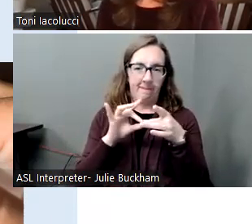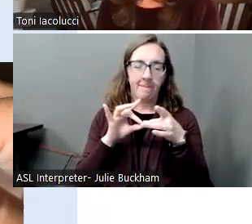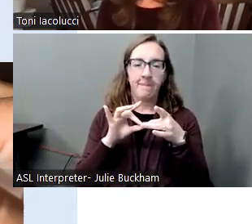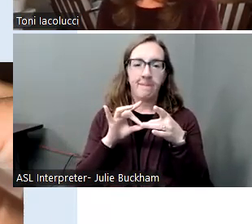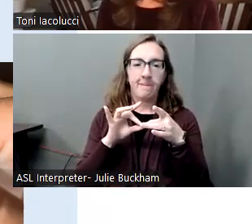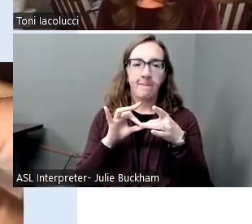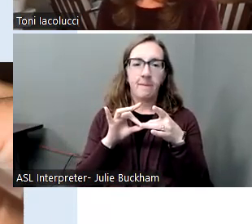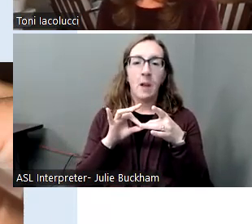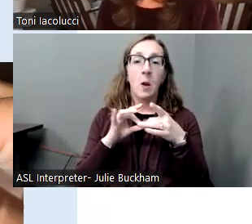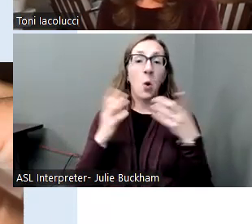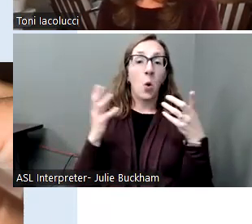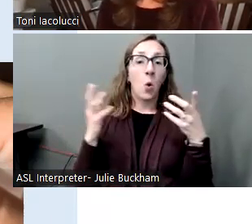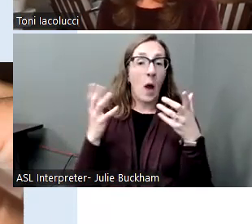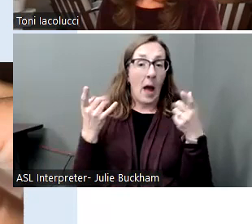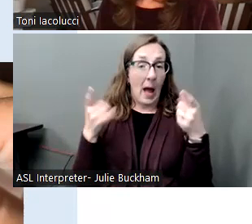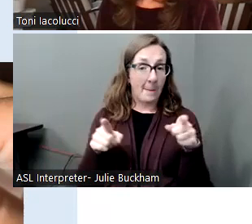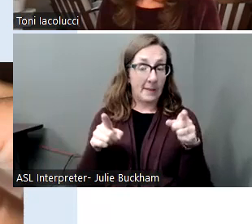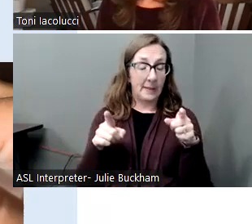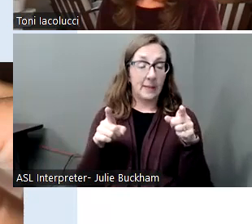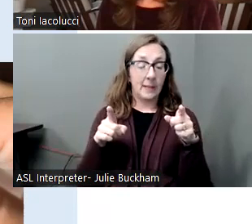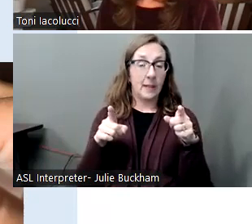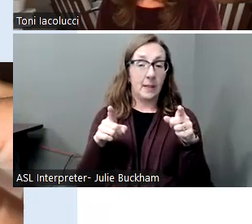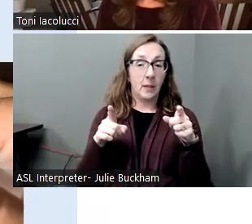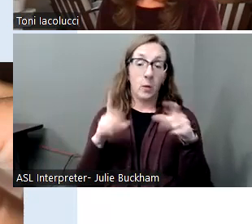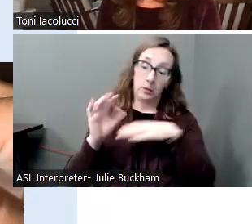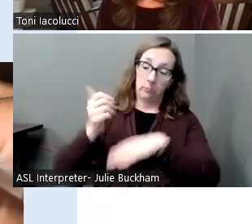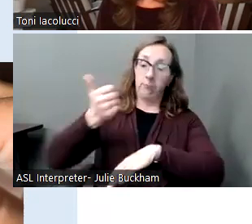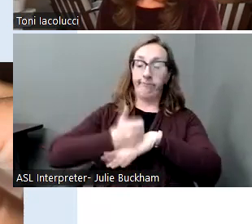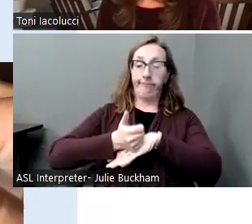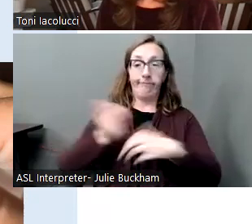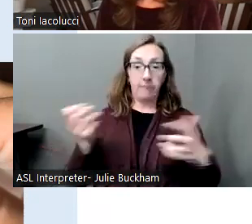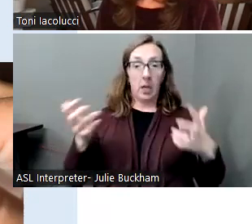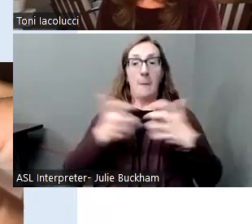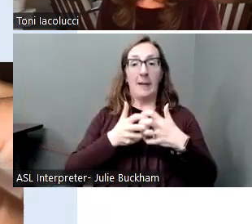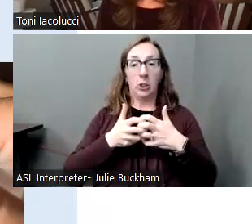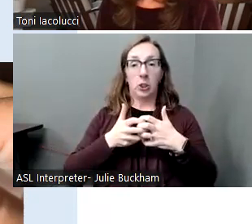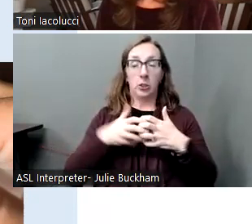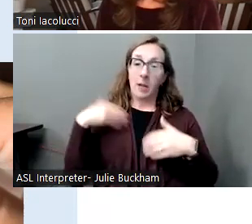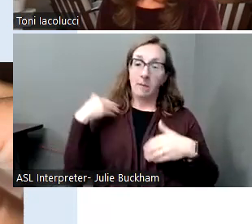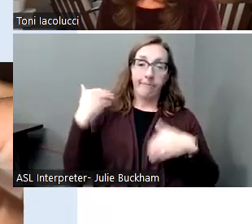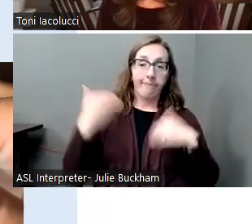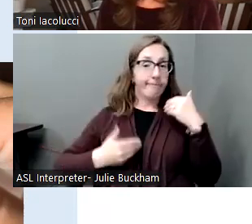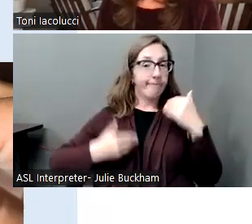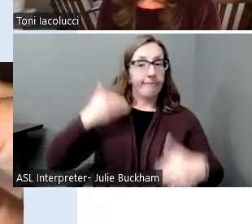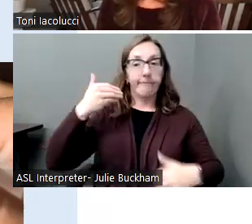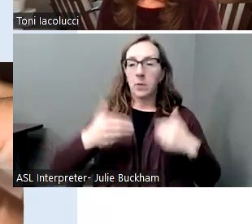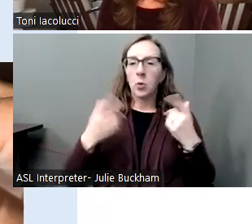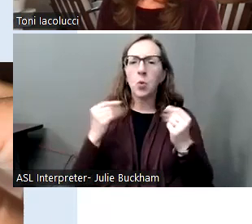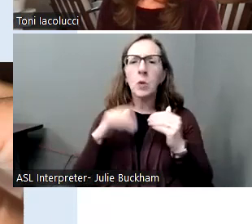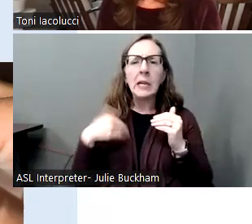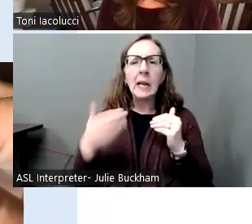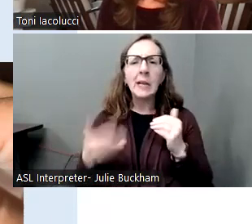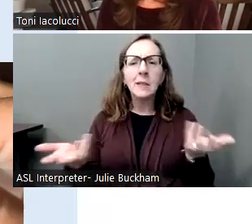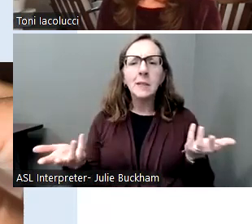what happens once you've got some accommodations in place and you're moving through time with your